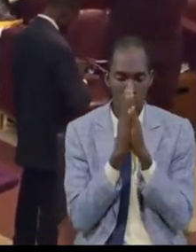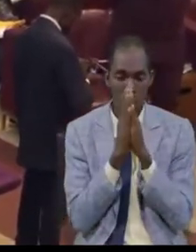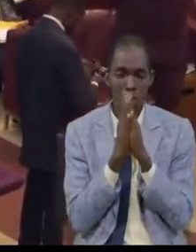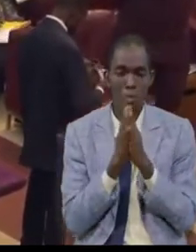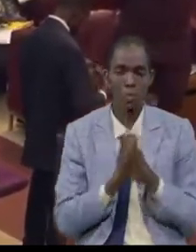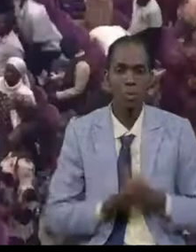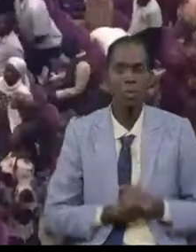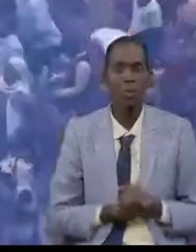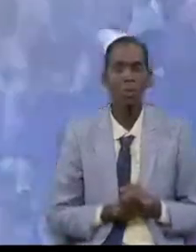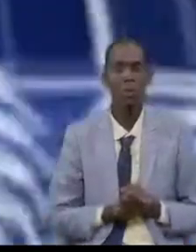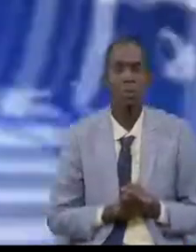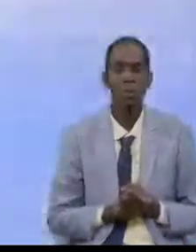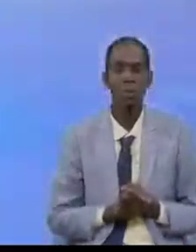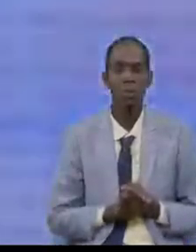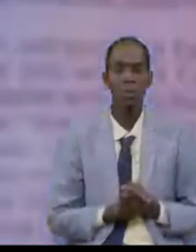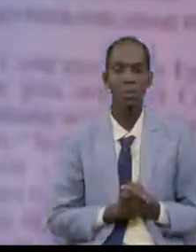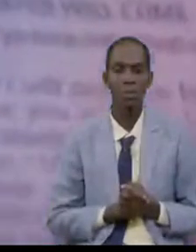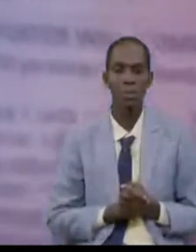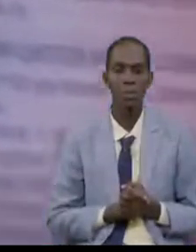prayer.